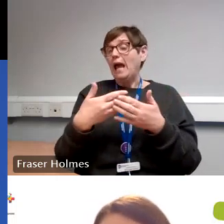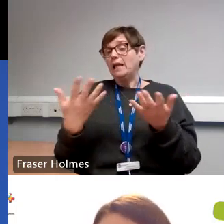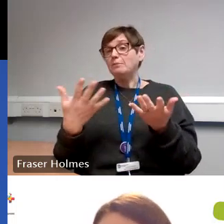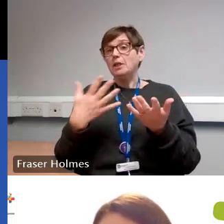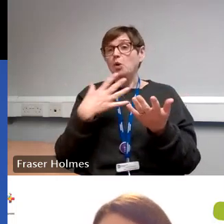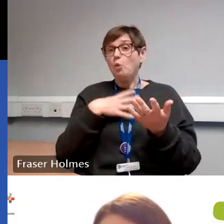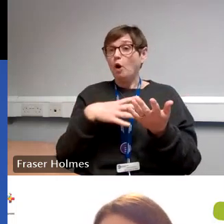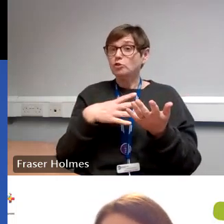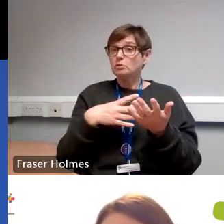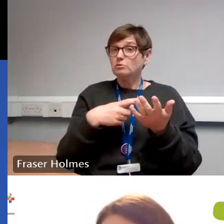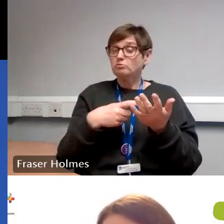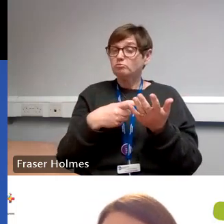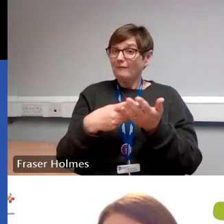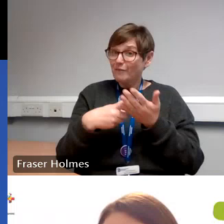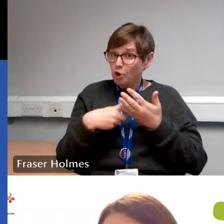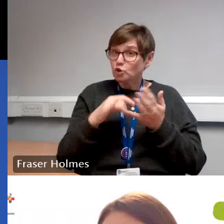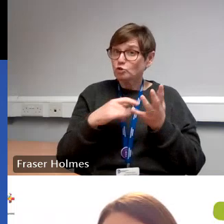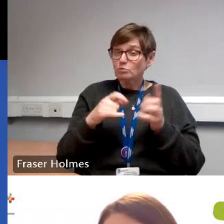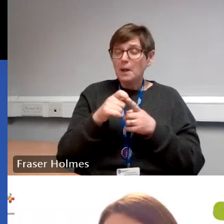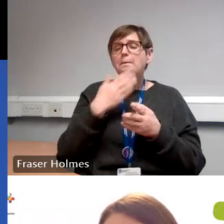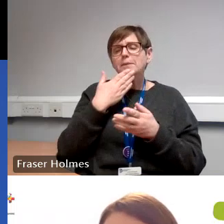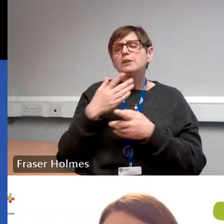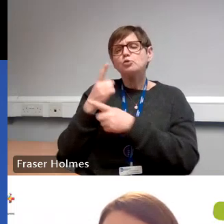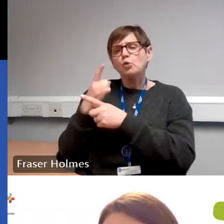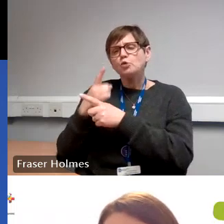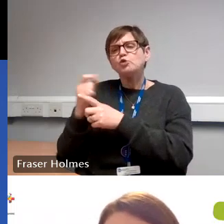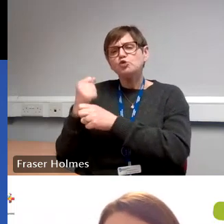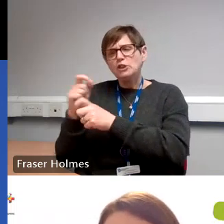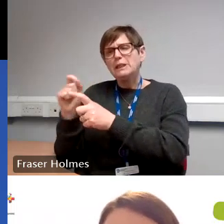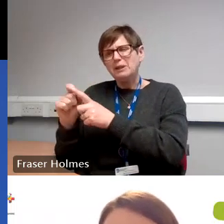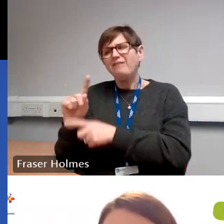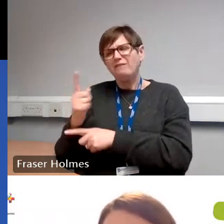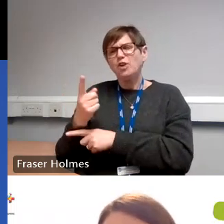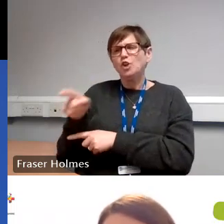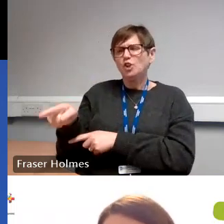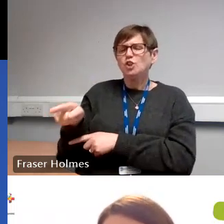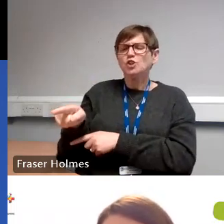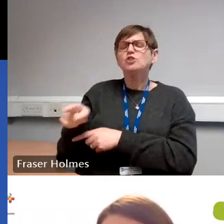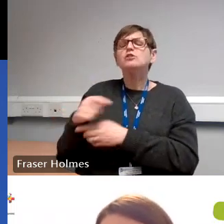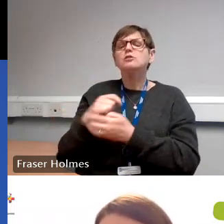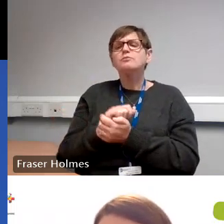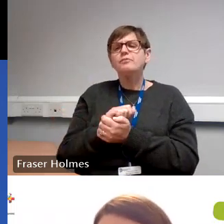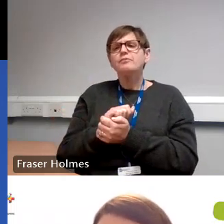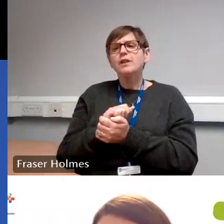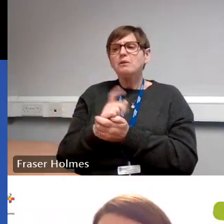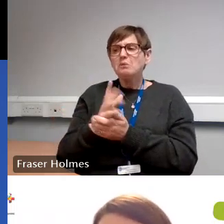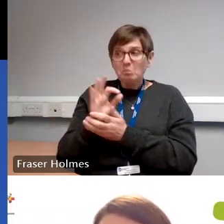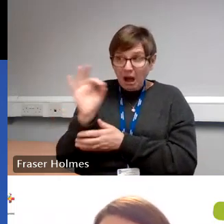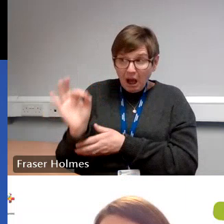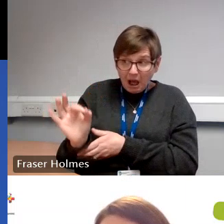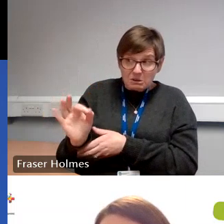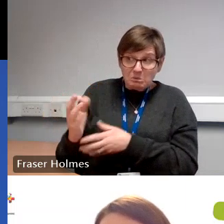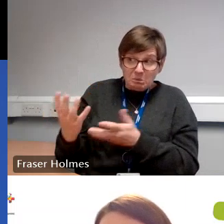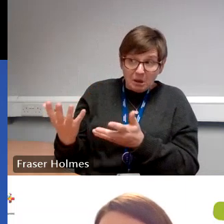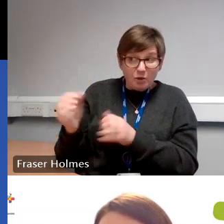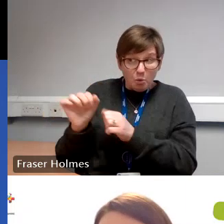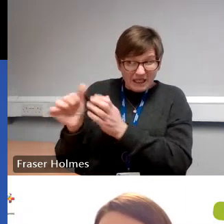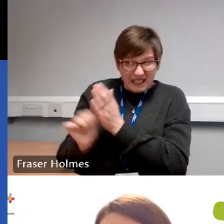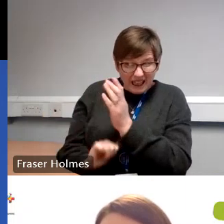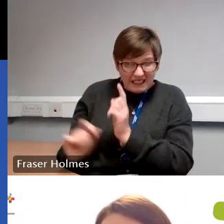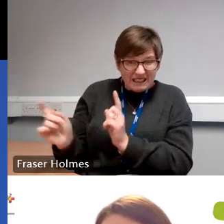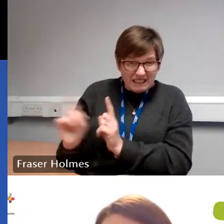be referred to social prescribing, do speak to your GP practice as a first port of call and inquire about whether there's a waiting